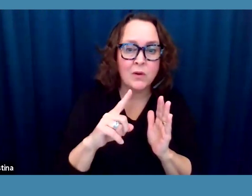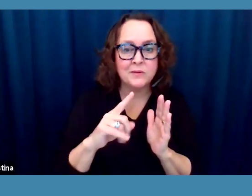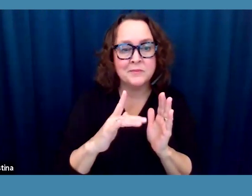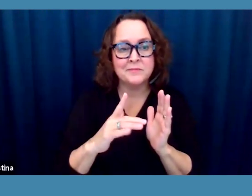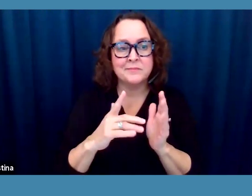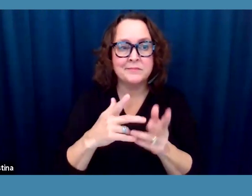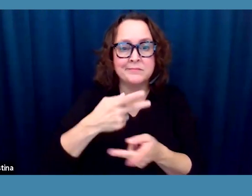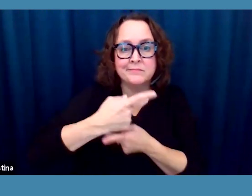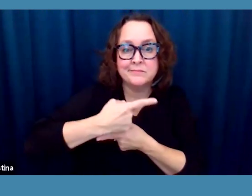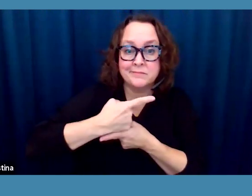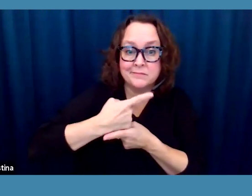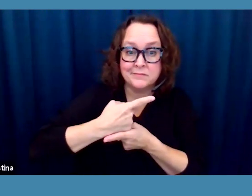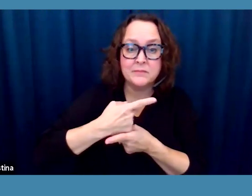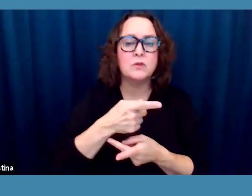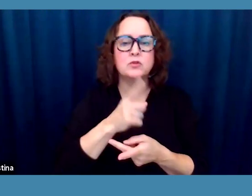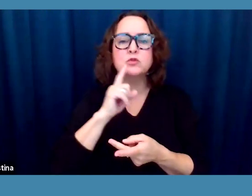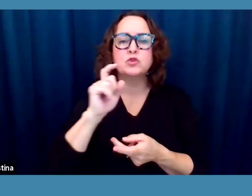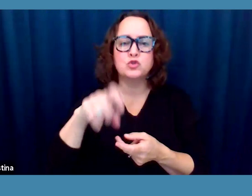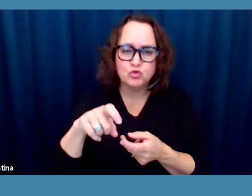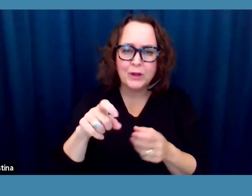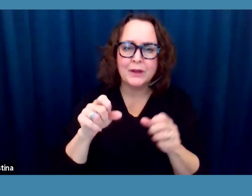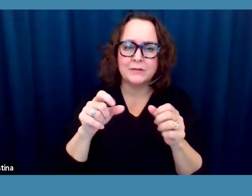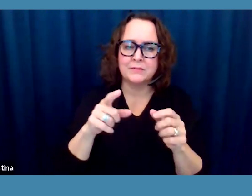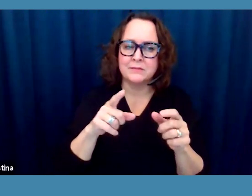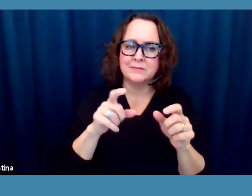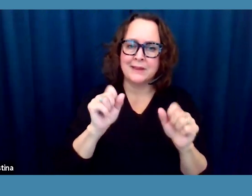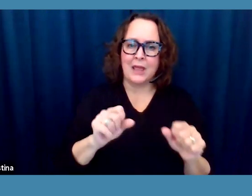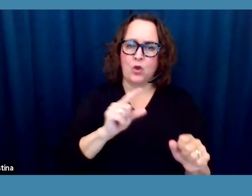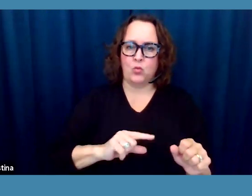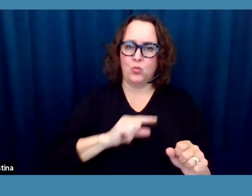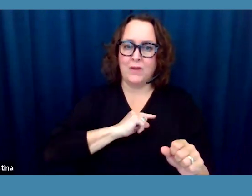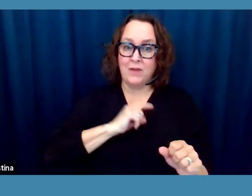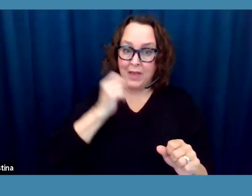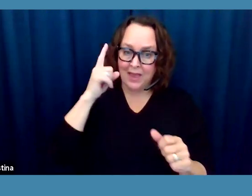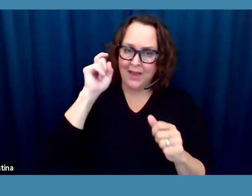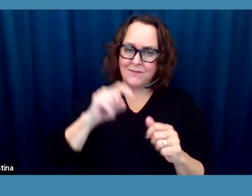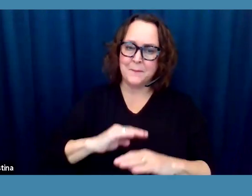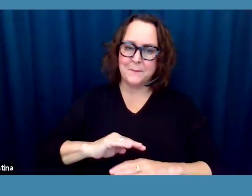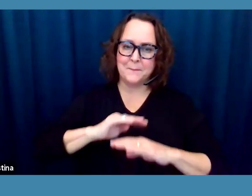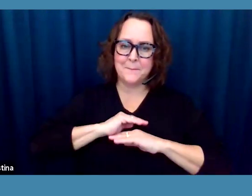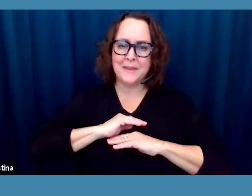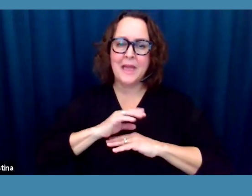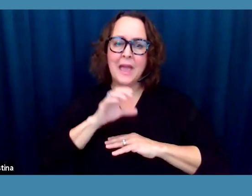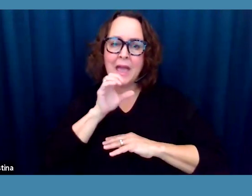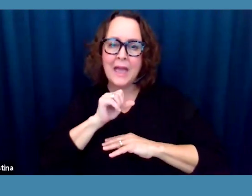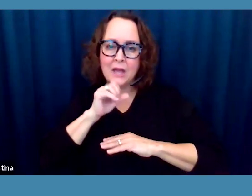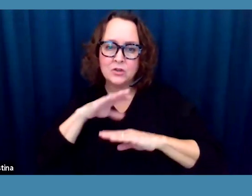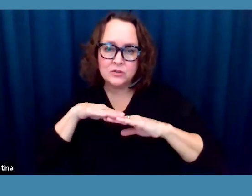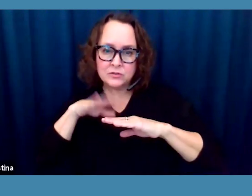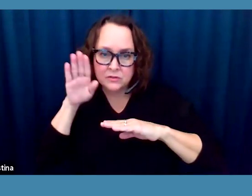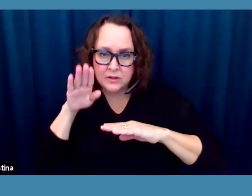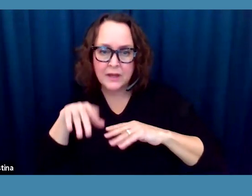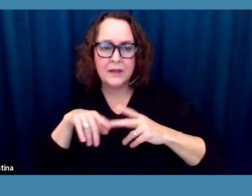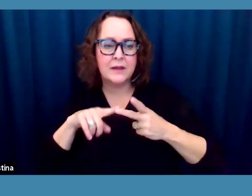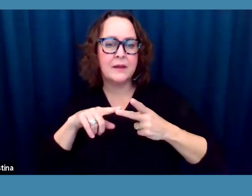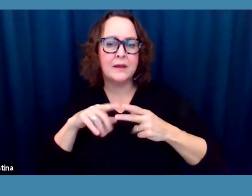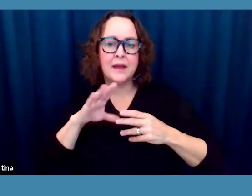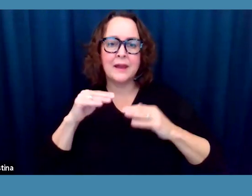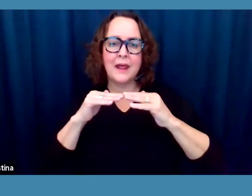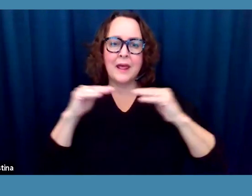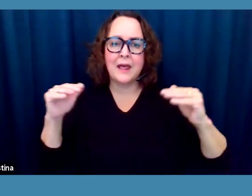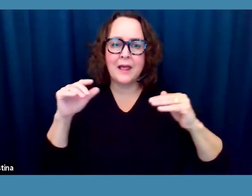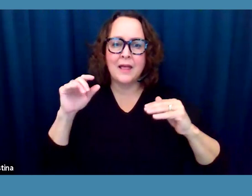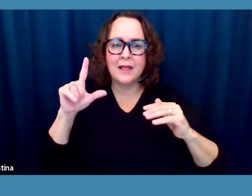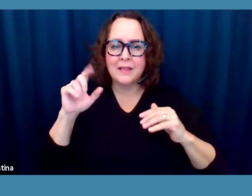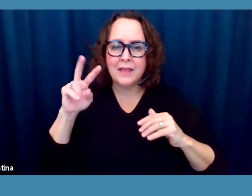medical care, you should be able to qualify as long as you meet those age requirements and the level of care requirements